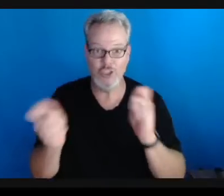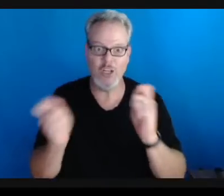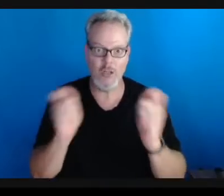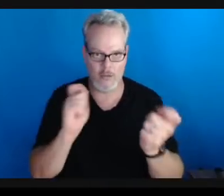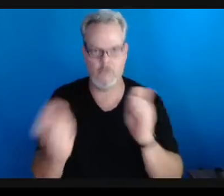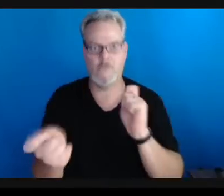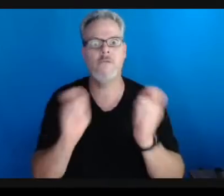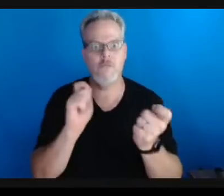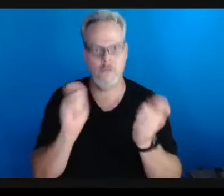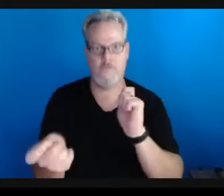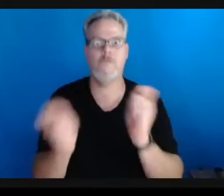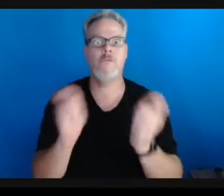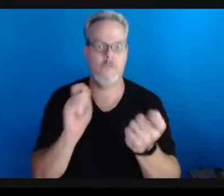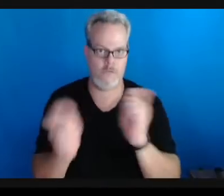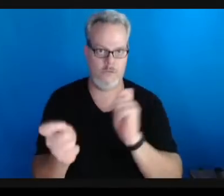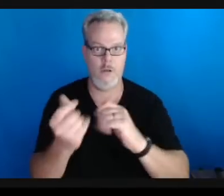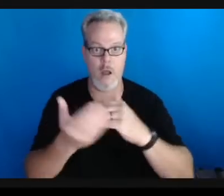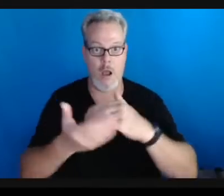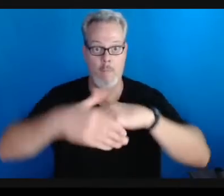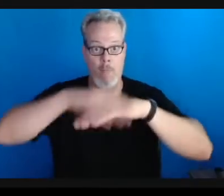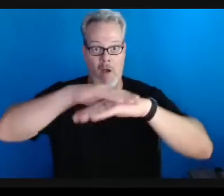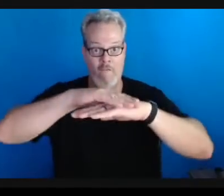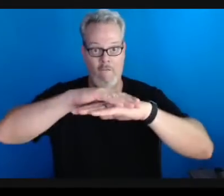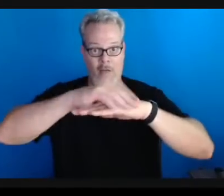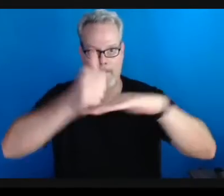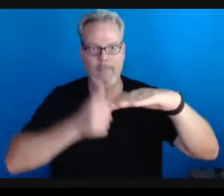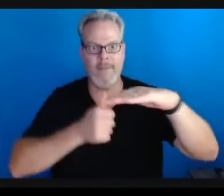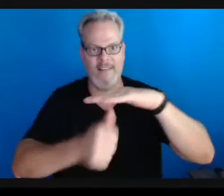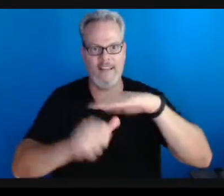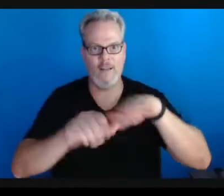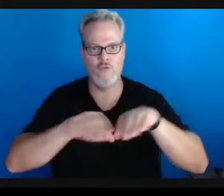imagine it's changing beneath the surface to some degree as well.